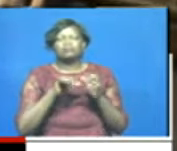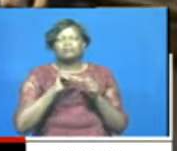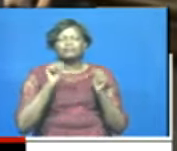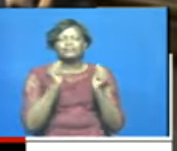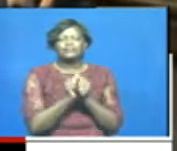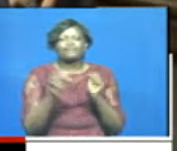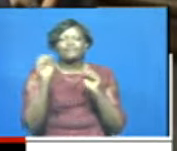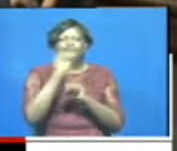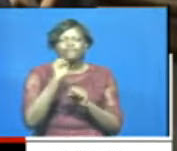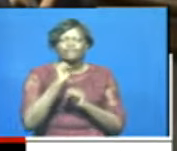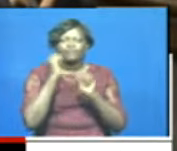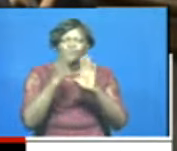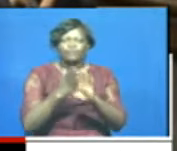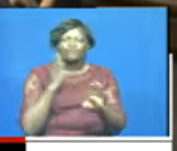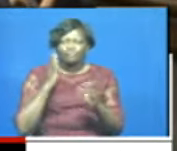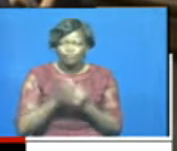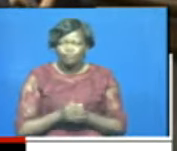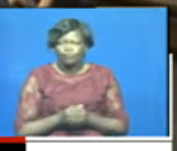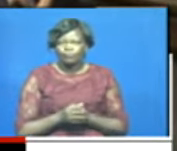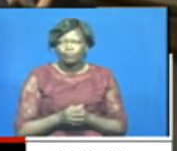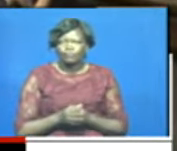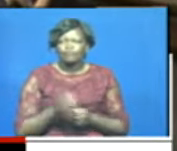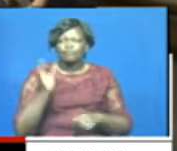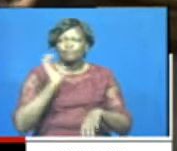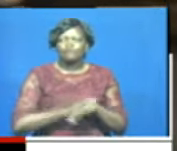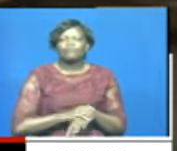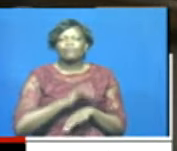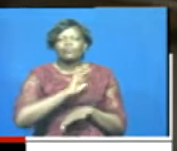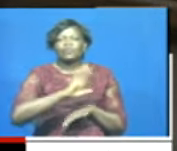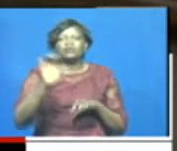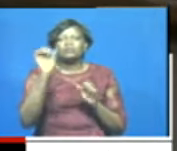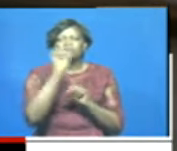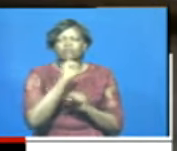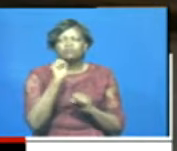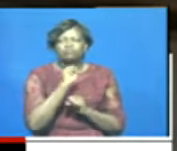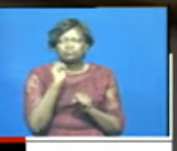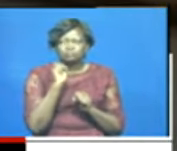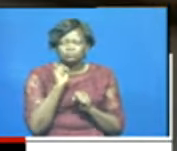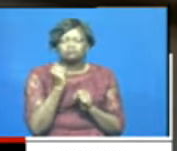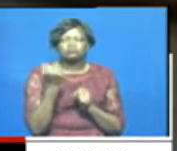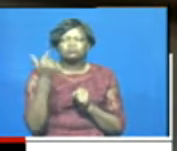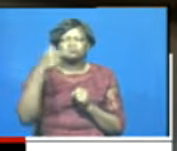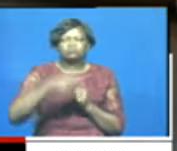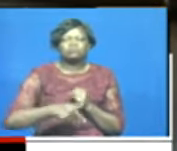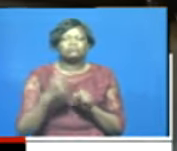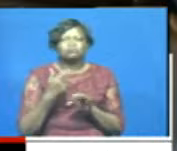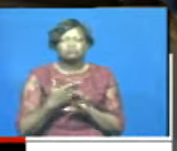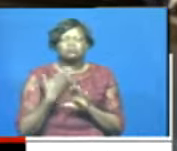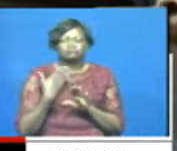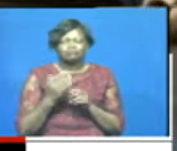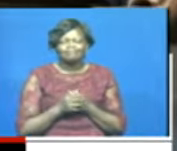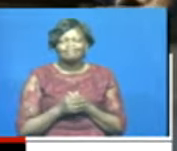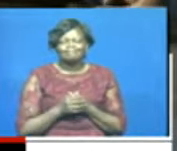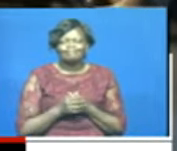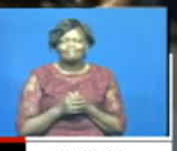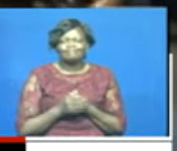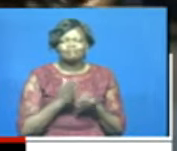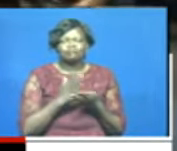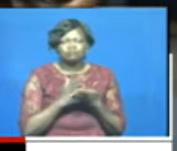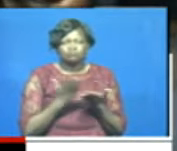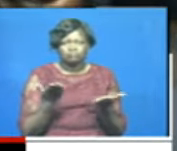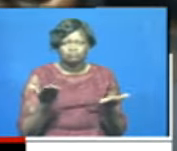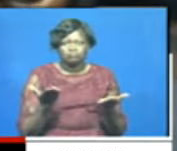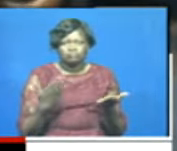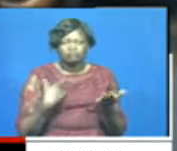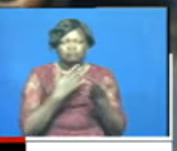this line lining up to get their vehicles fueled up before actually, like my